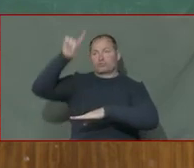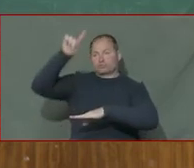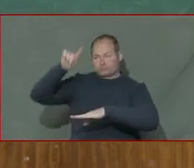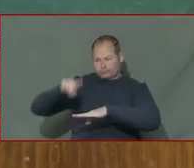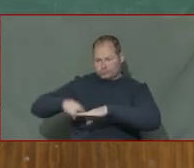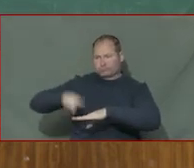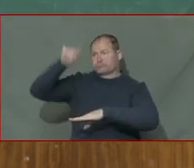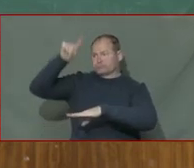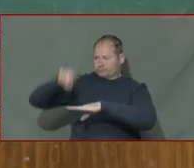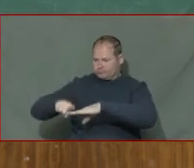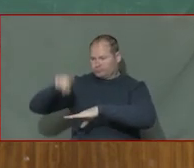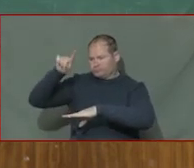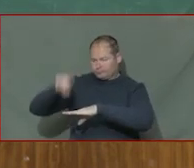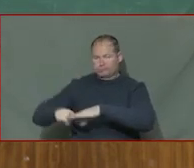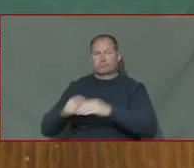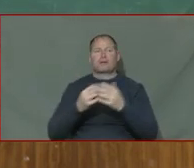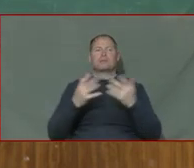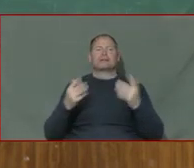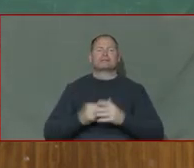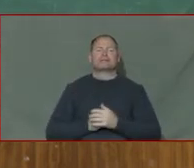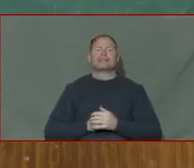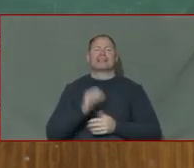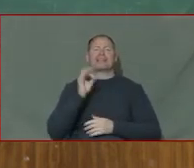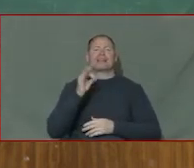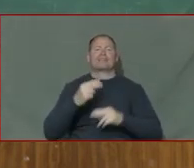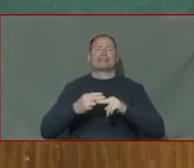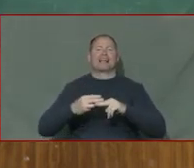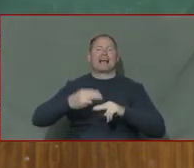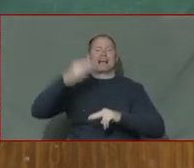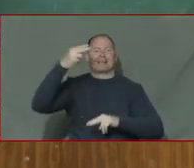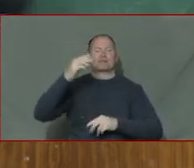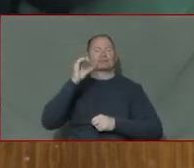the floor when the height was 0.